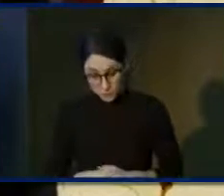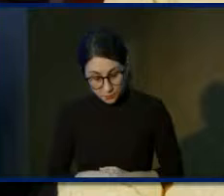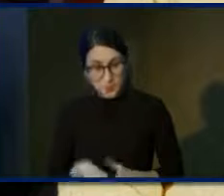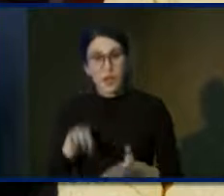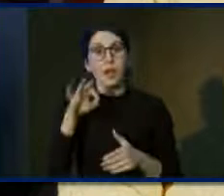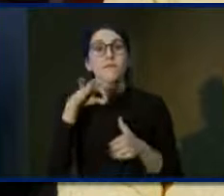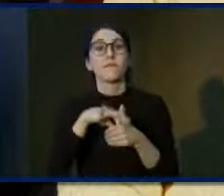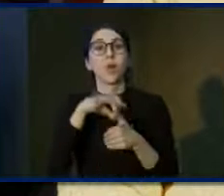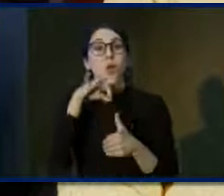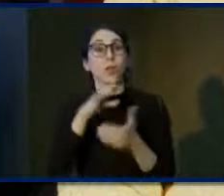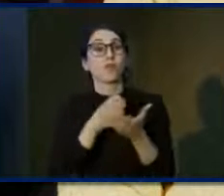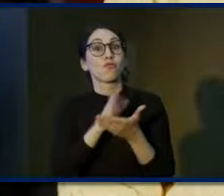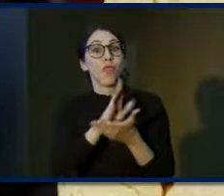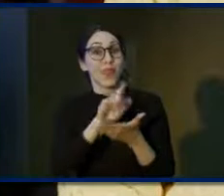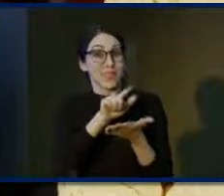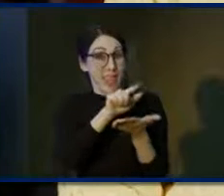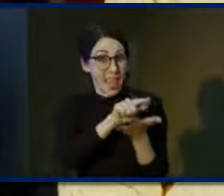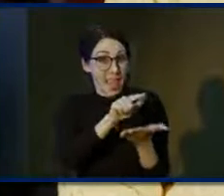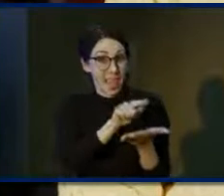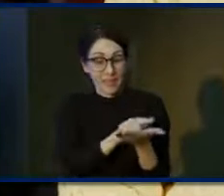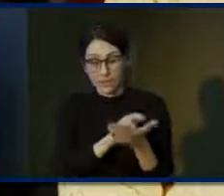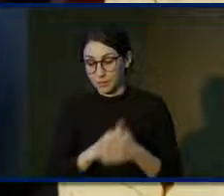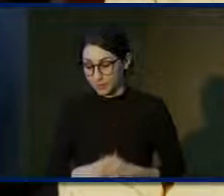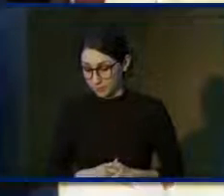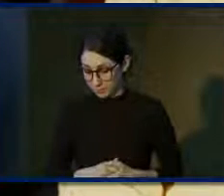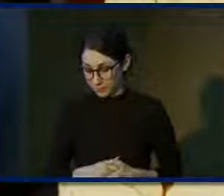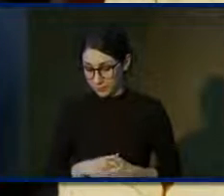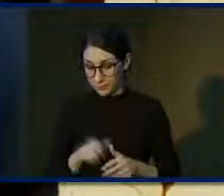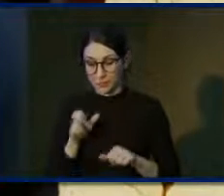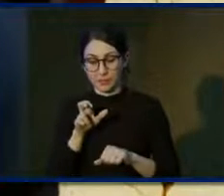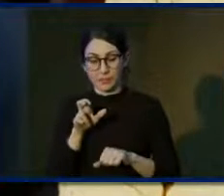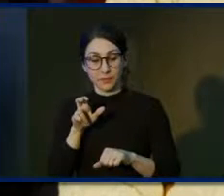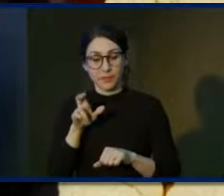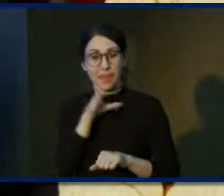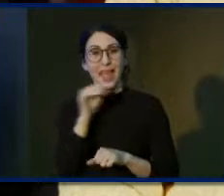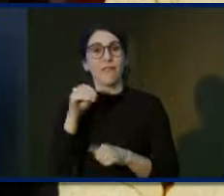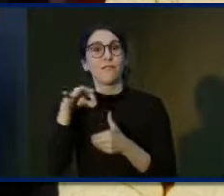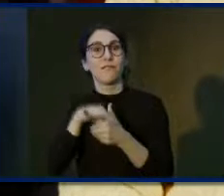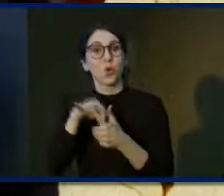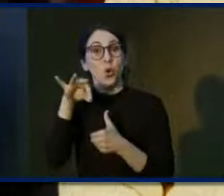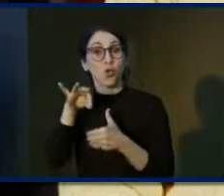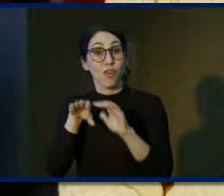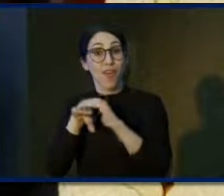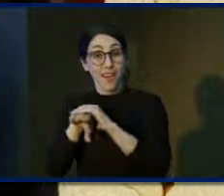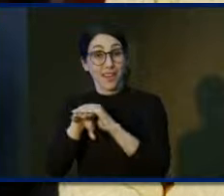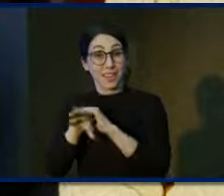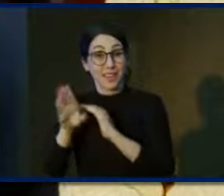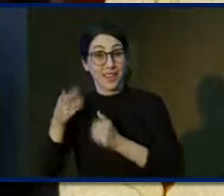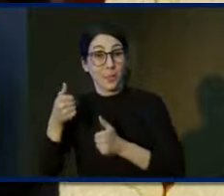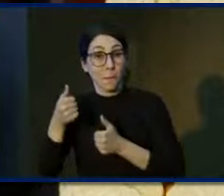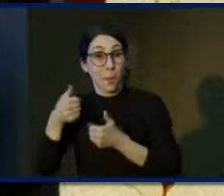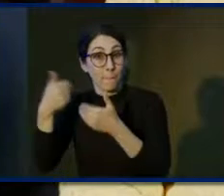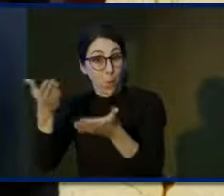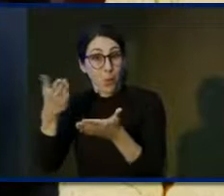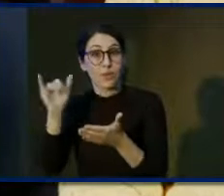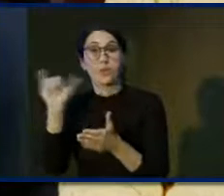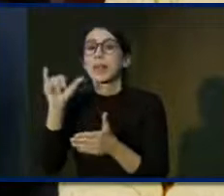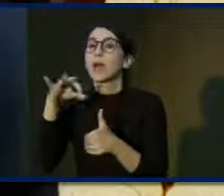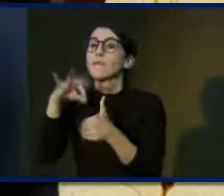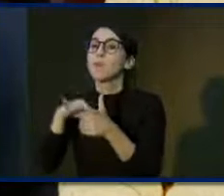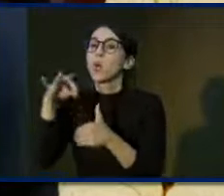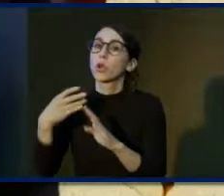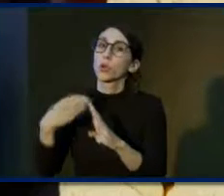Act cases, the National Popular Vote Plan in 16 states, and voter access proposals like voter pre-registration and automatic